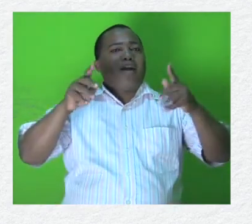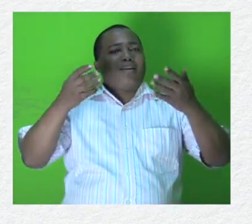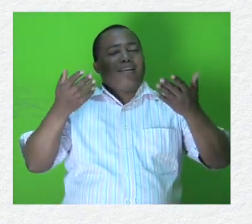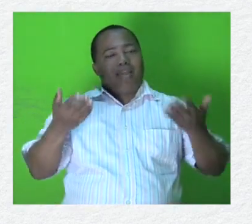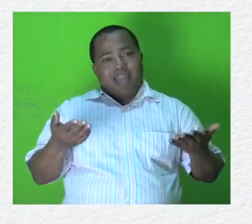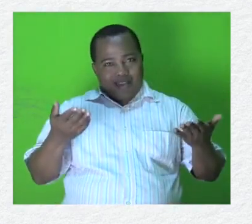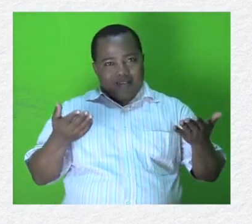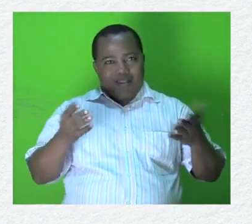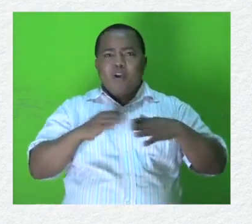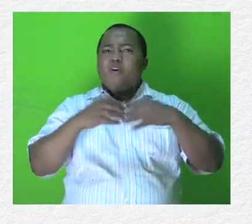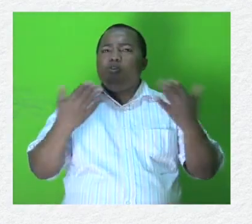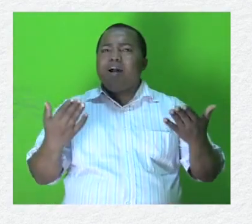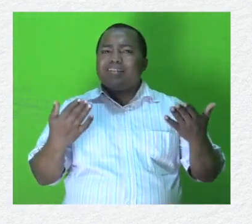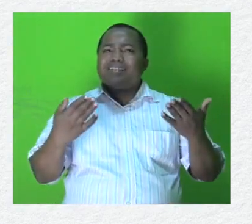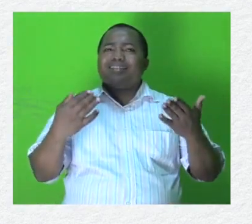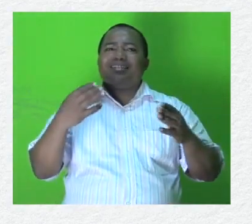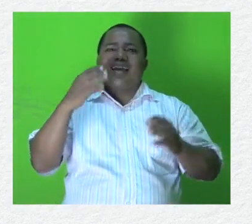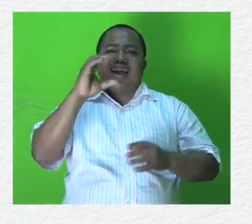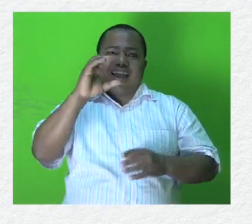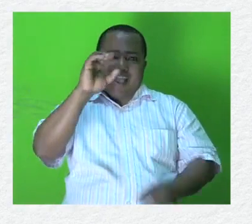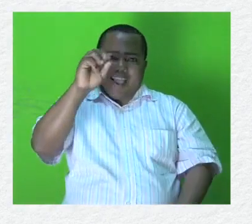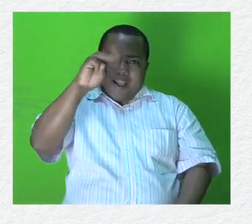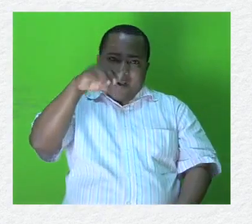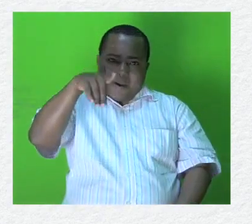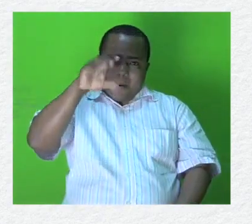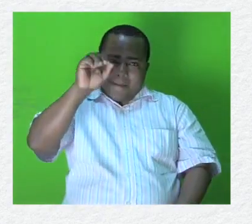Now, what is a compound?